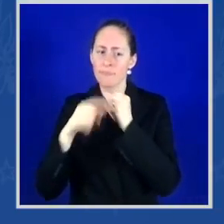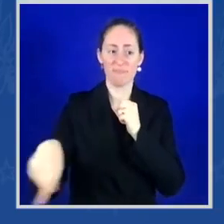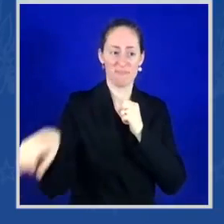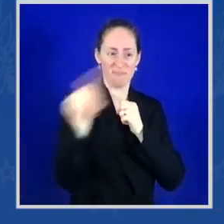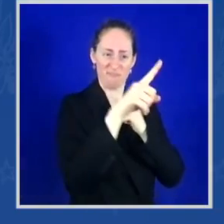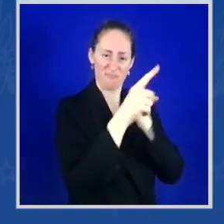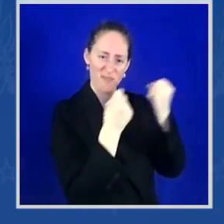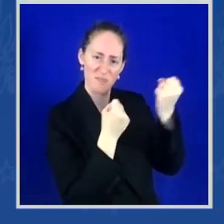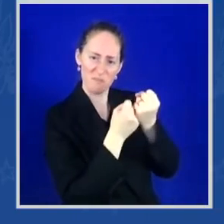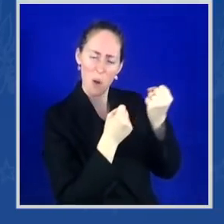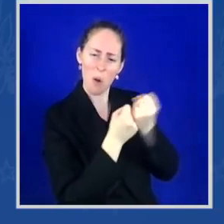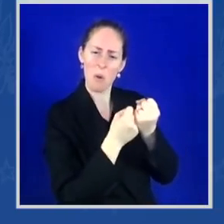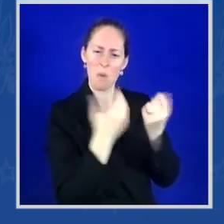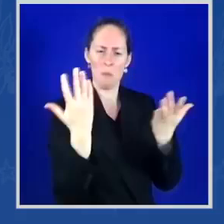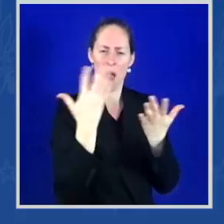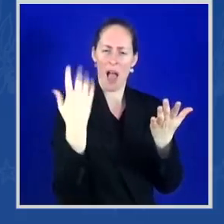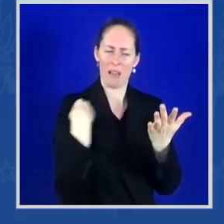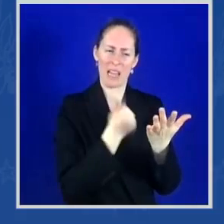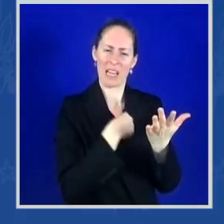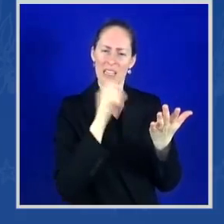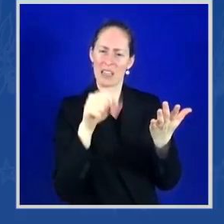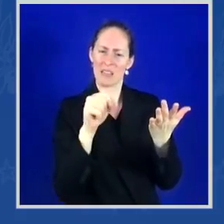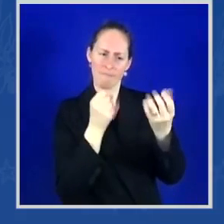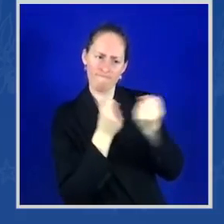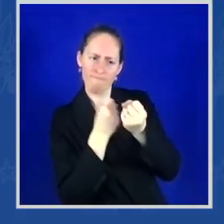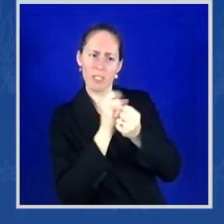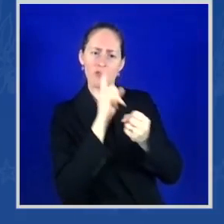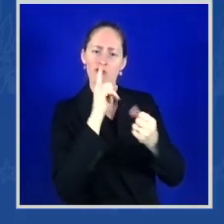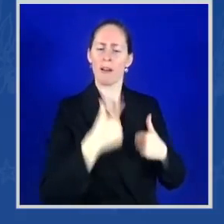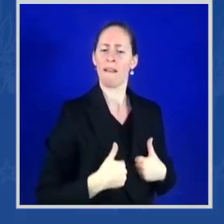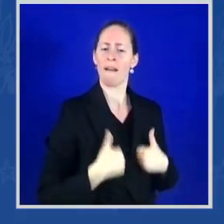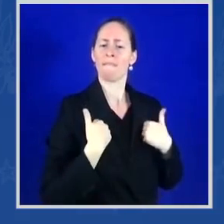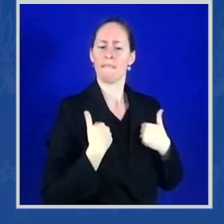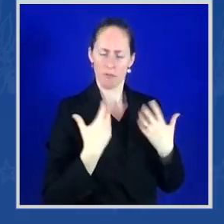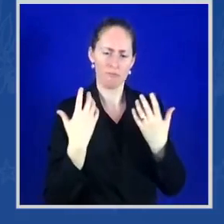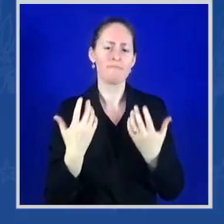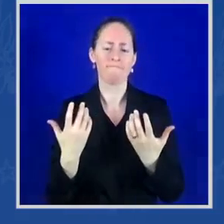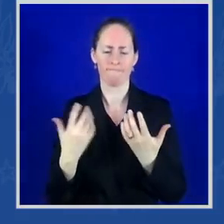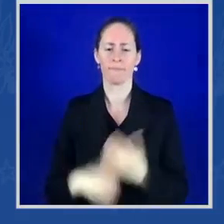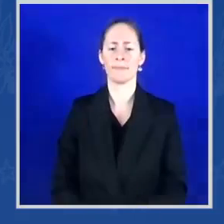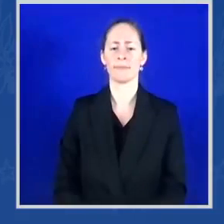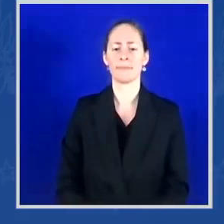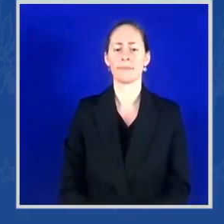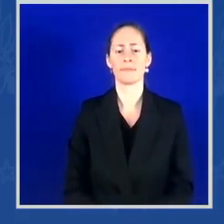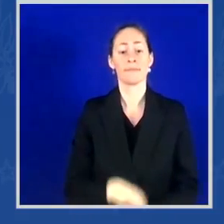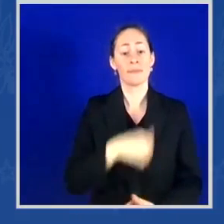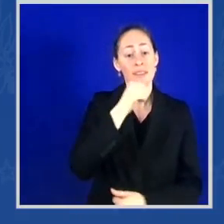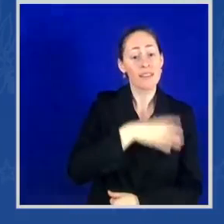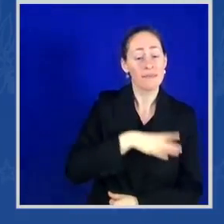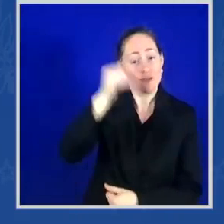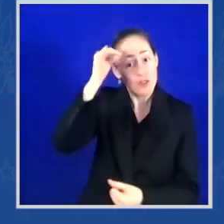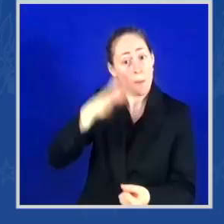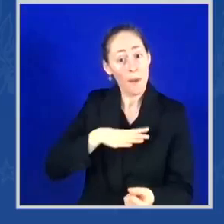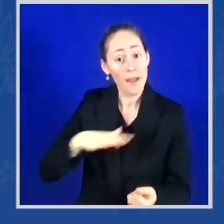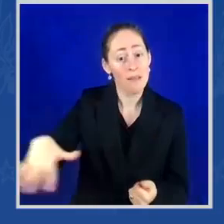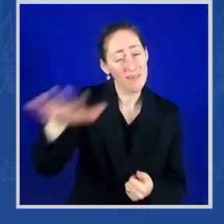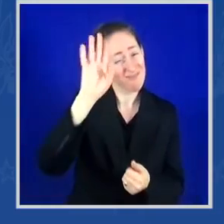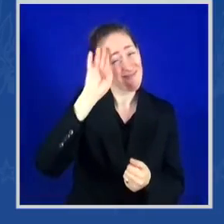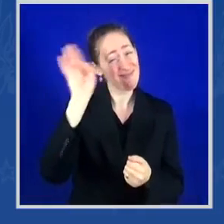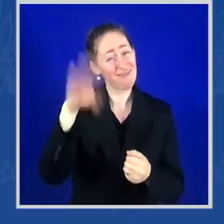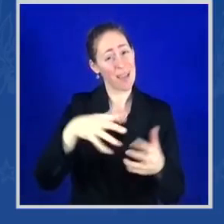lives. Ladies and gentlemen, America is unique. It's an